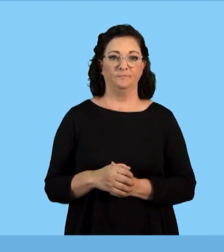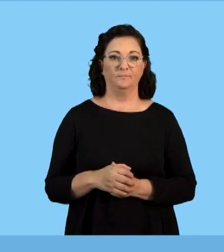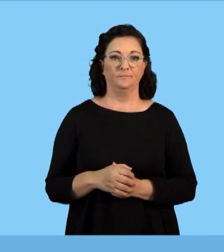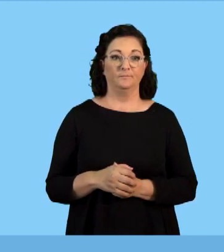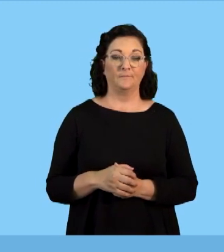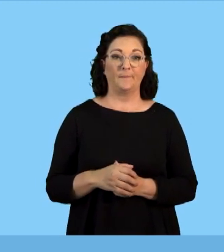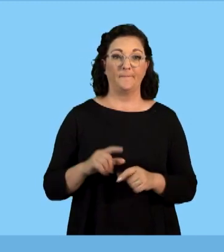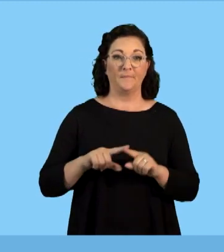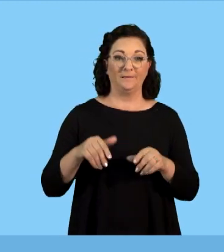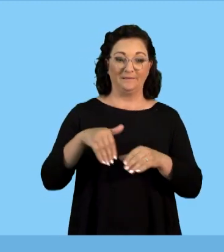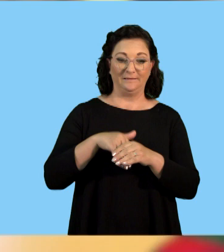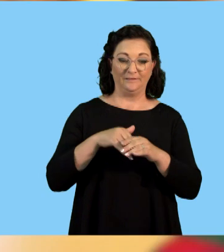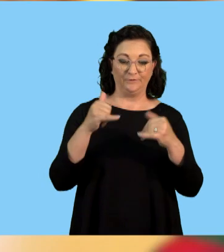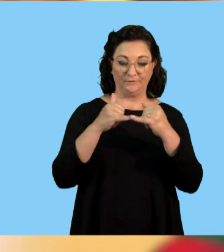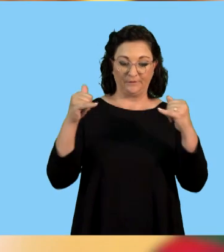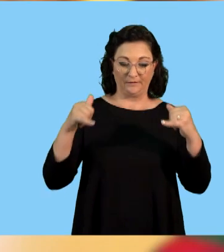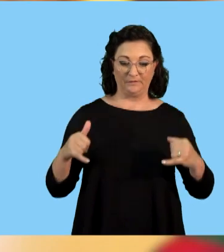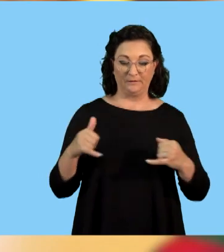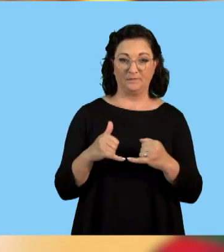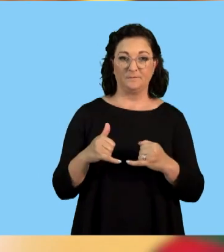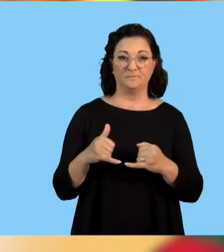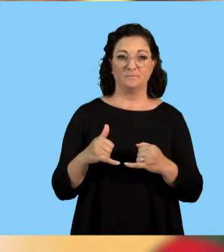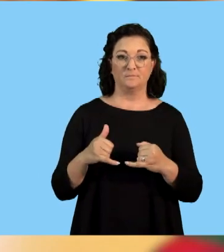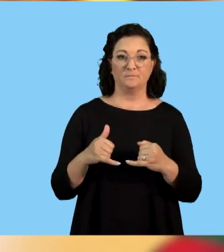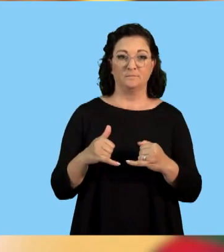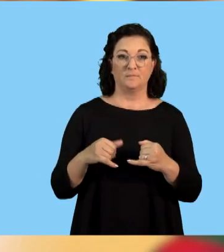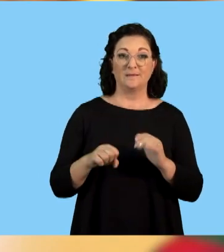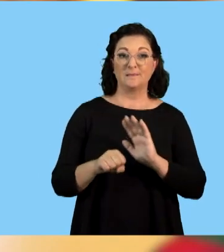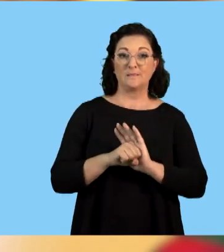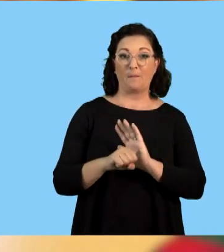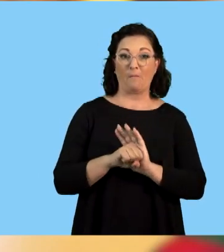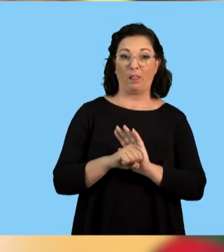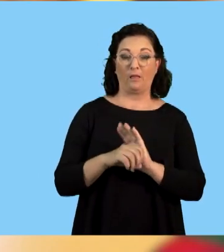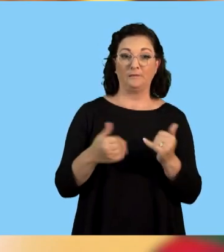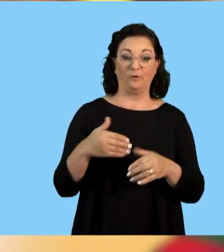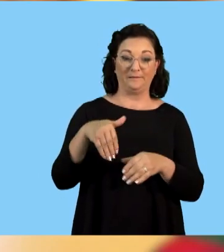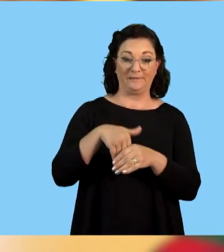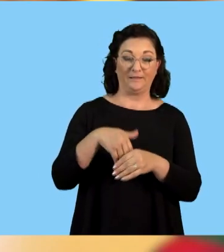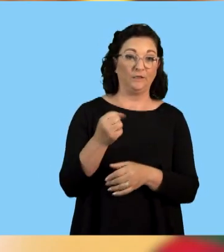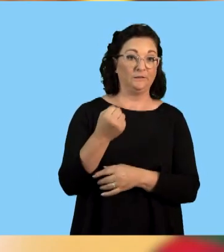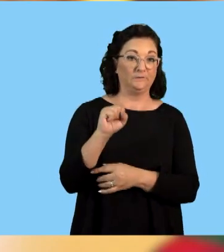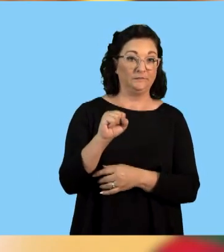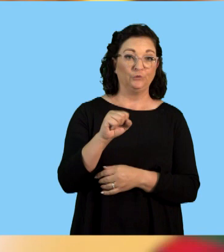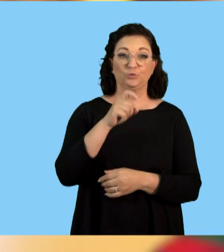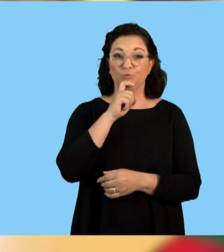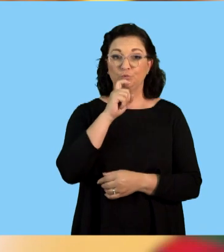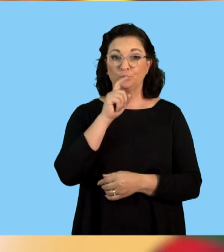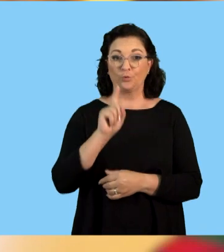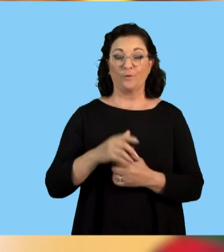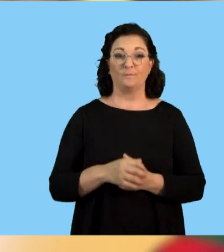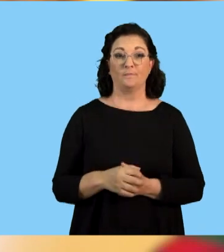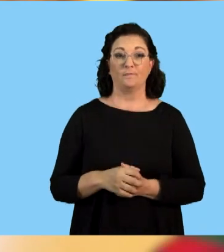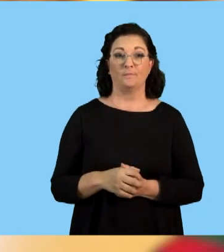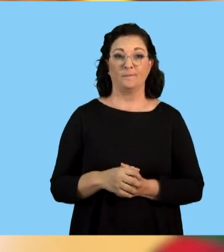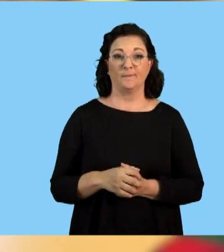sign that we have there. Then in an electric circuit, if you are drawing the electric circuit, the symbol for resistance that you're going to be using, or the